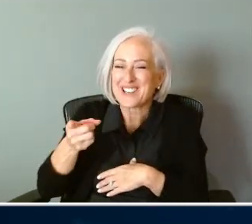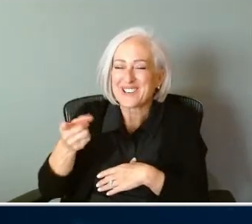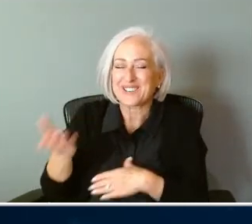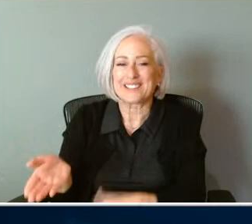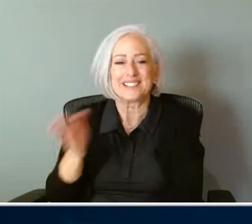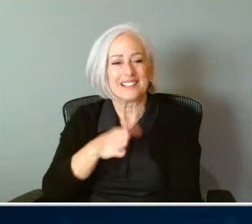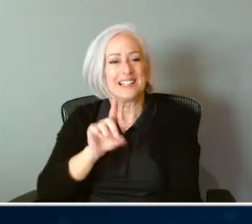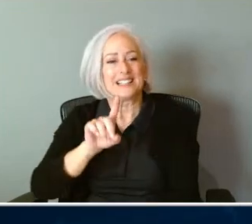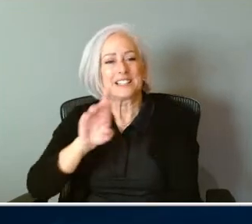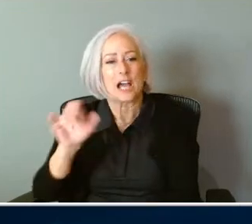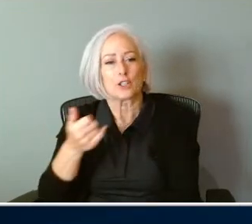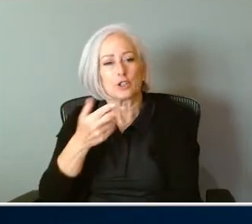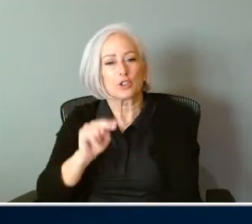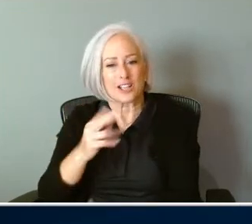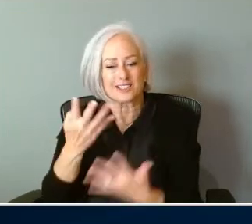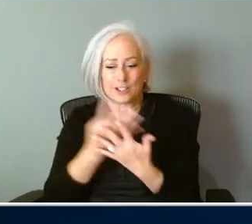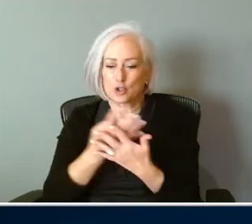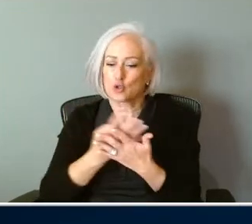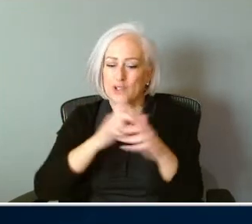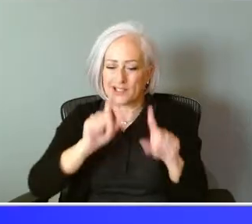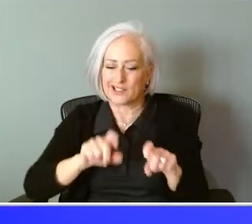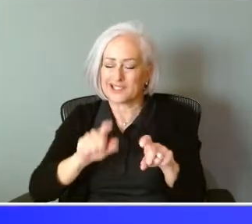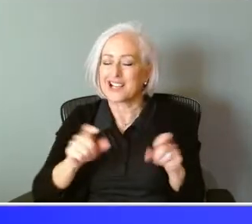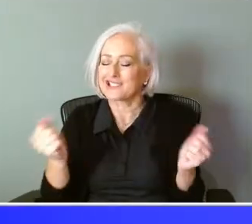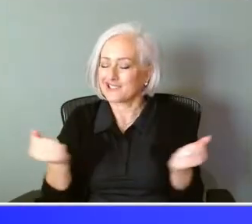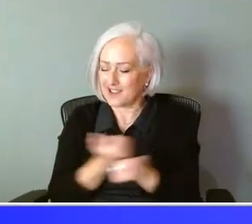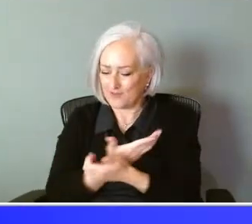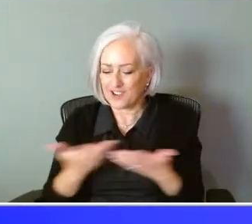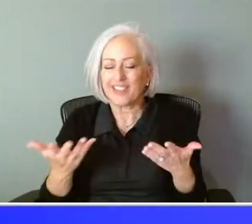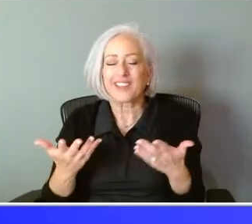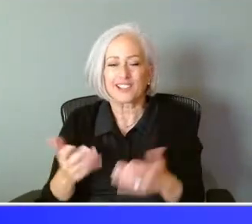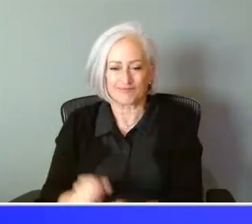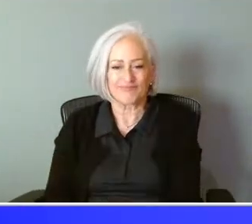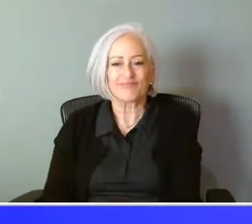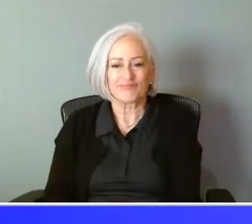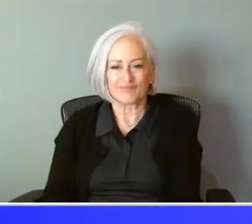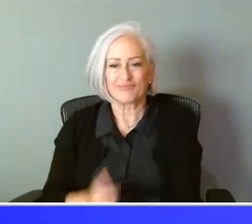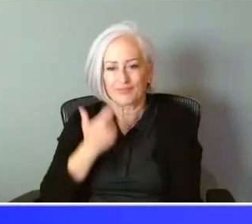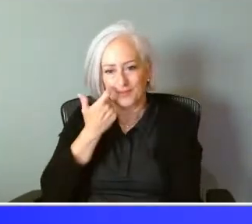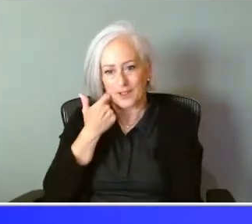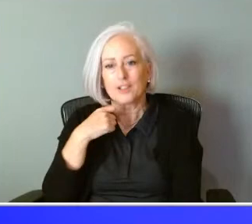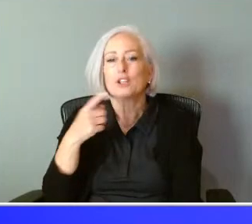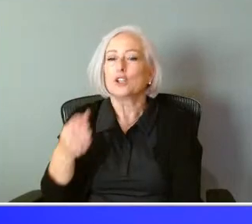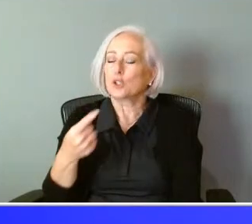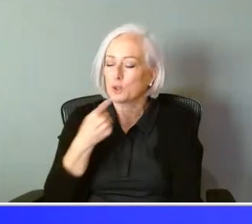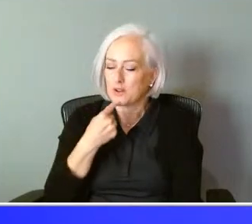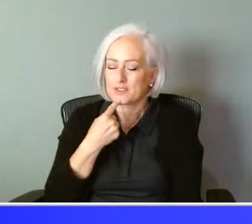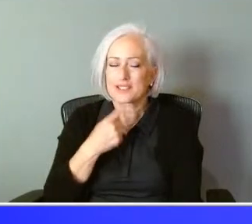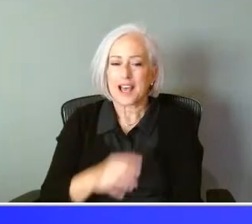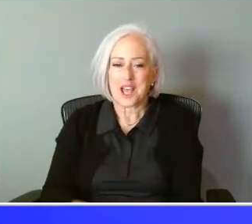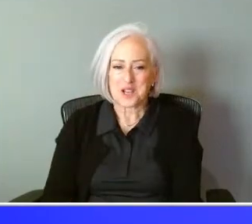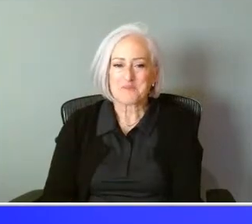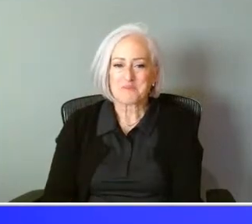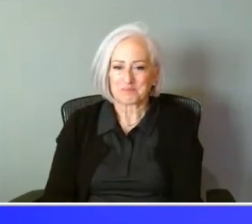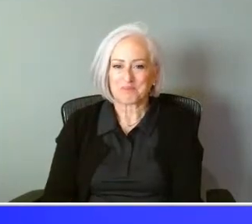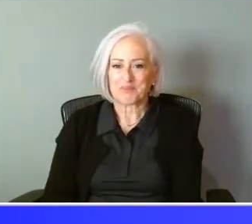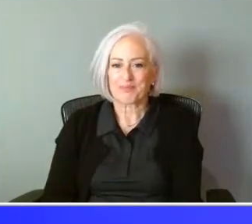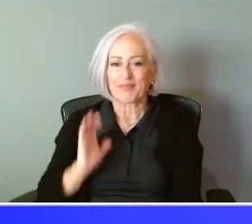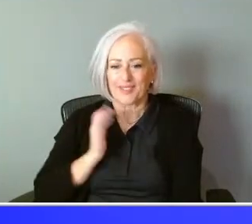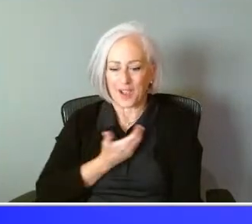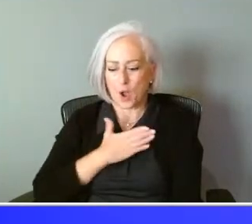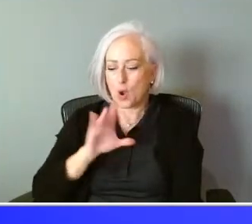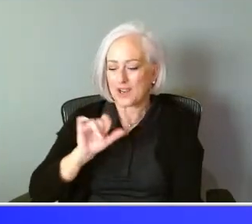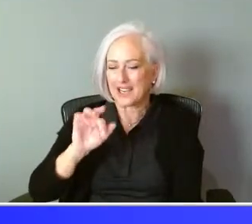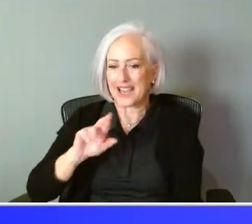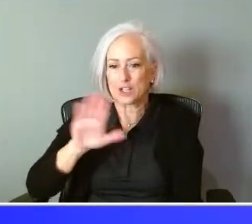everything. Final takeaway. You know, you've already alluded to the fact that our cancer center will have to